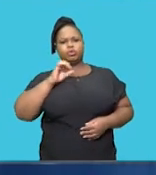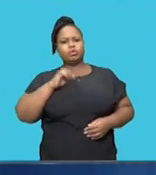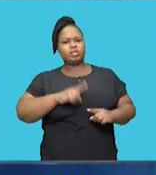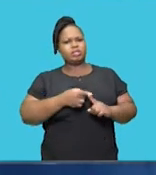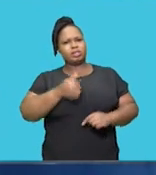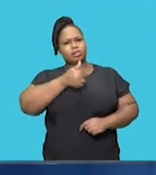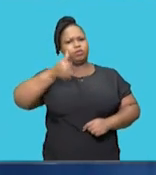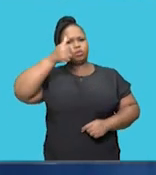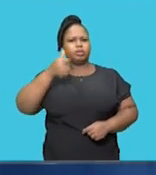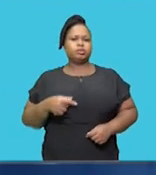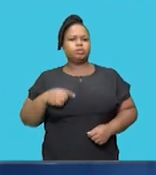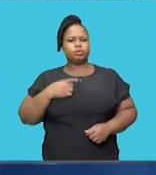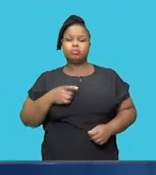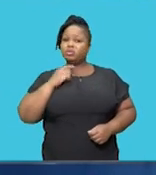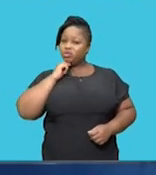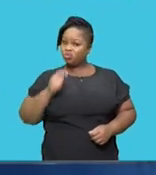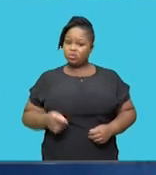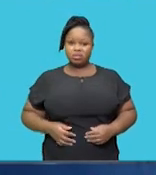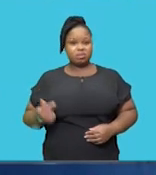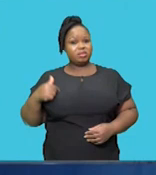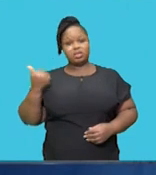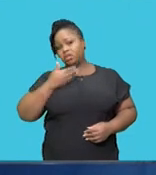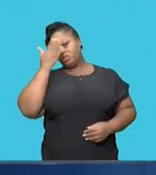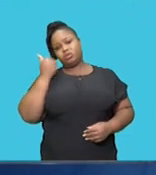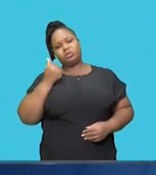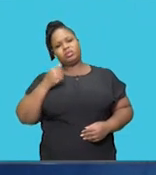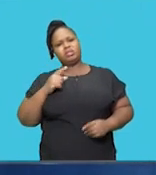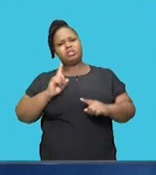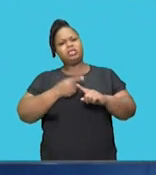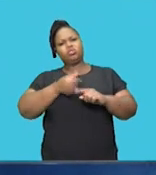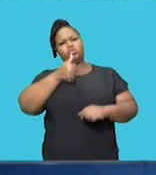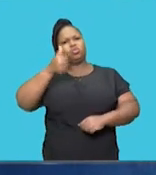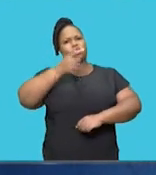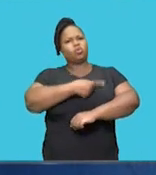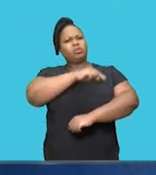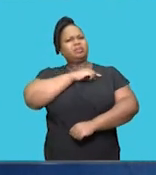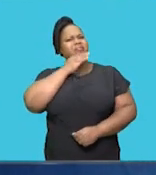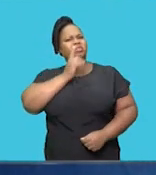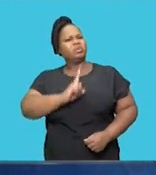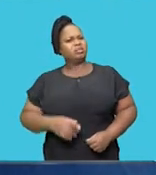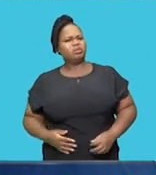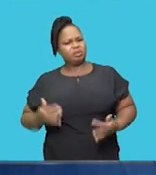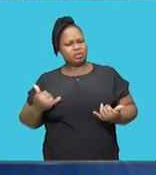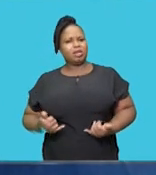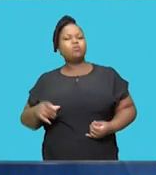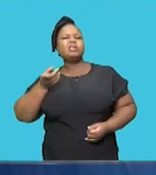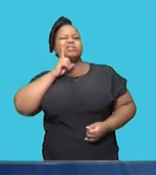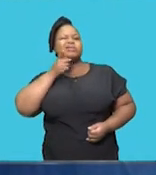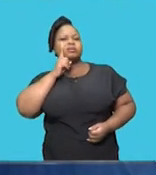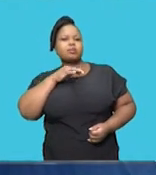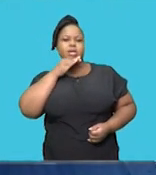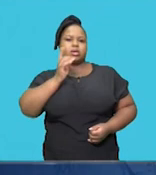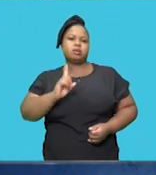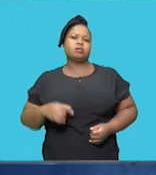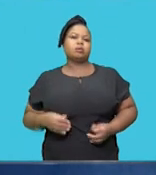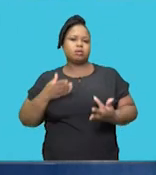executive authority to tell you the truth. I don't even know what that executive authority means. So I'm going to explore what it means